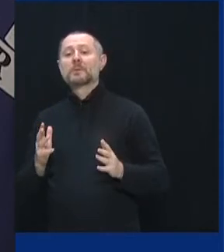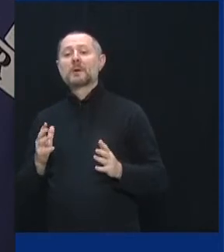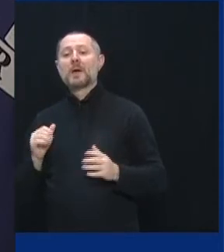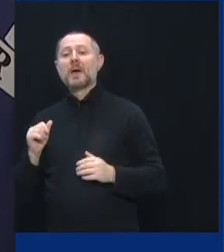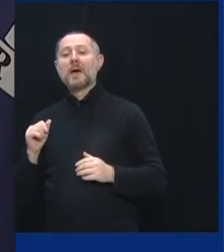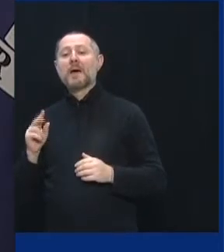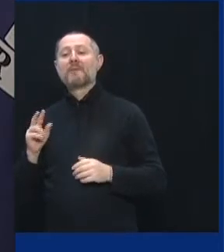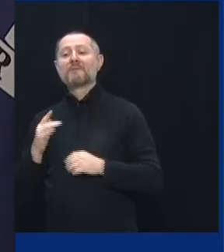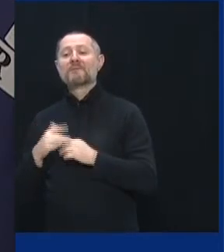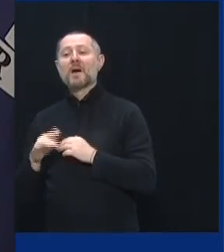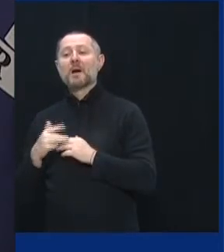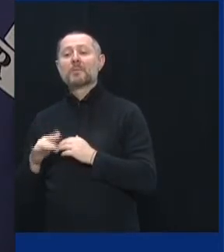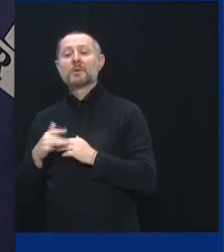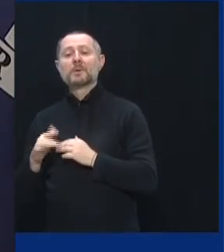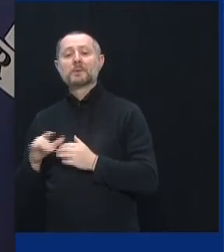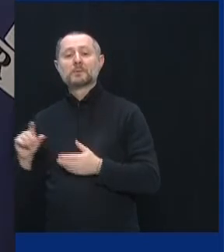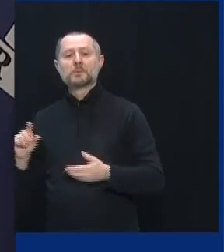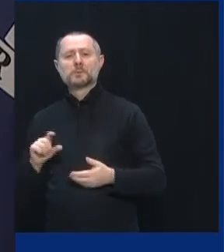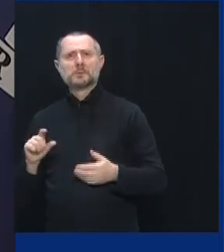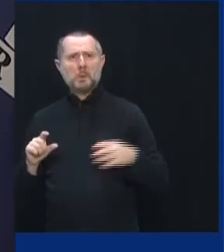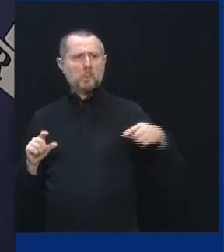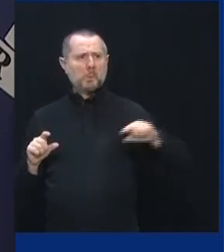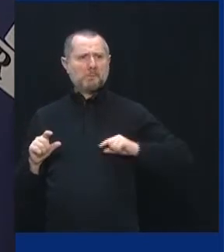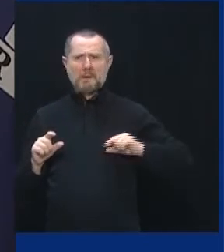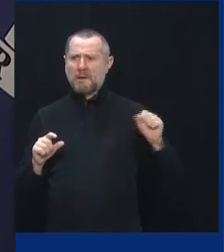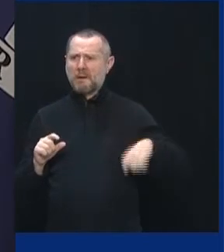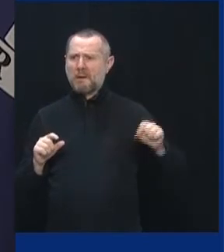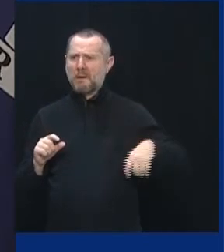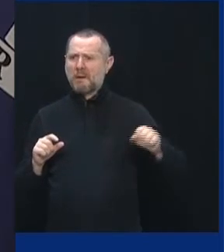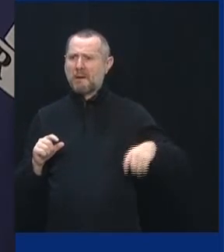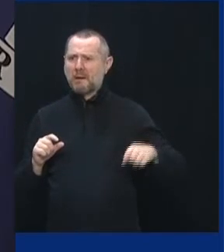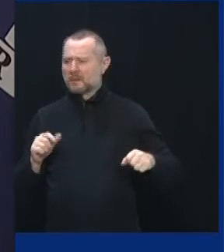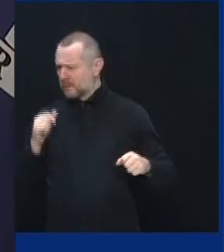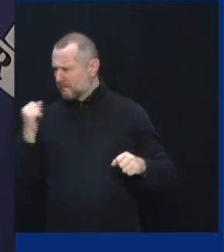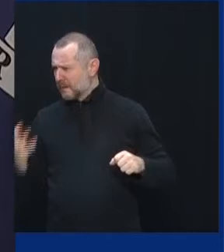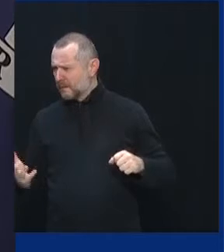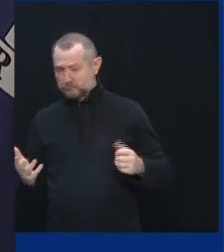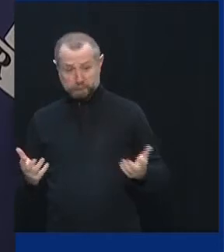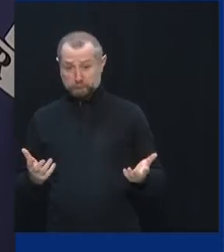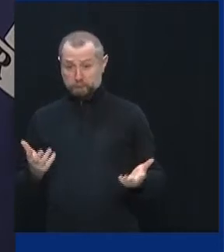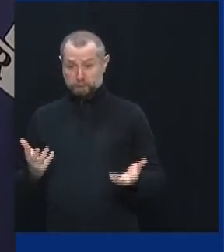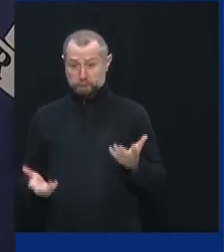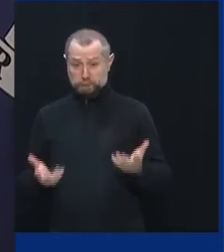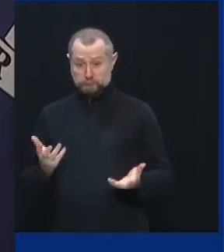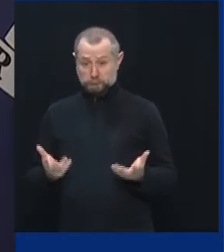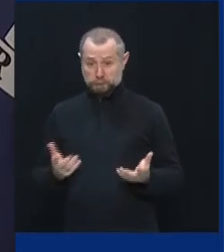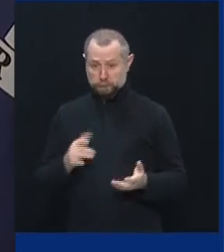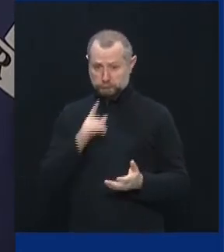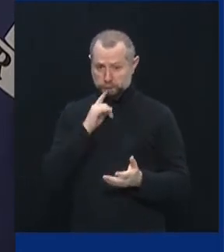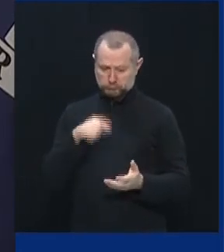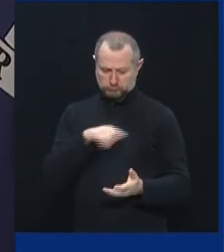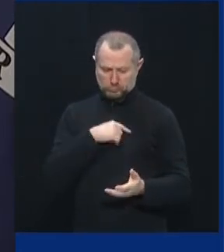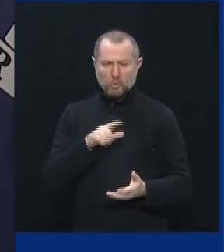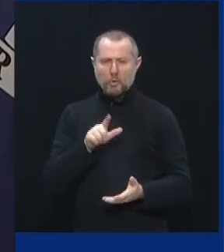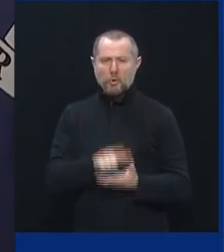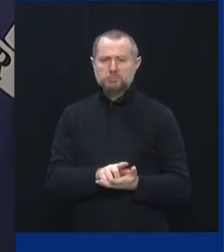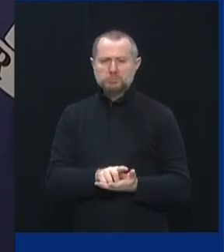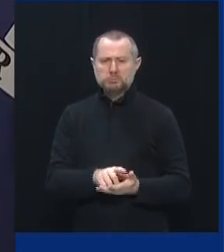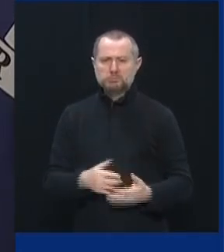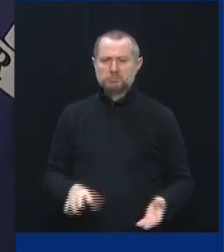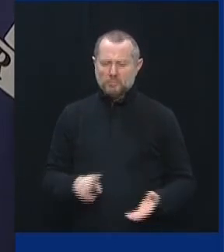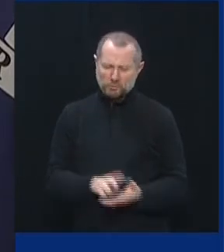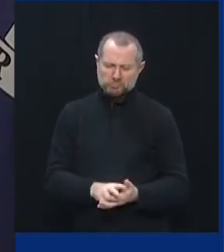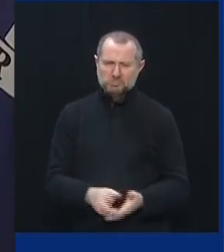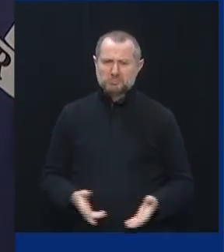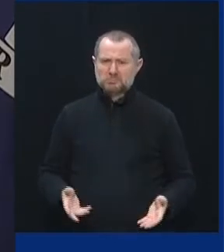And not only illusory, I believe it's counterproductive, because now you create additional anxiety. Now you